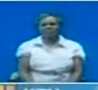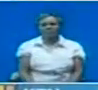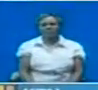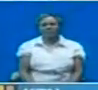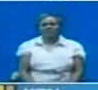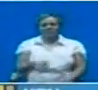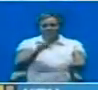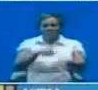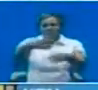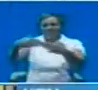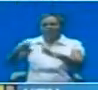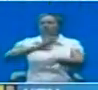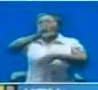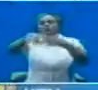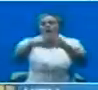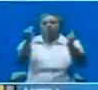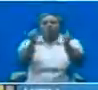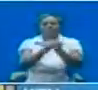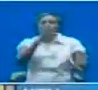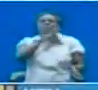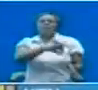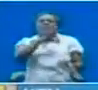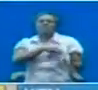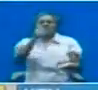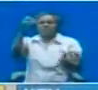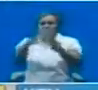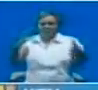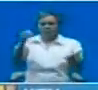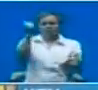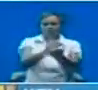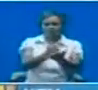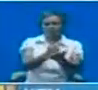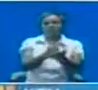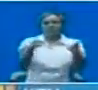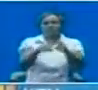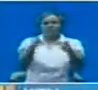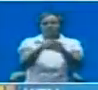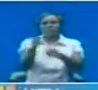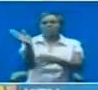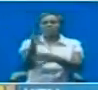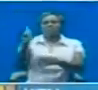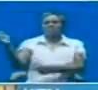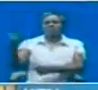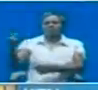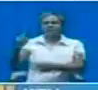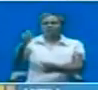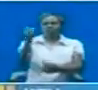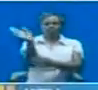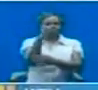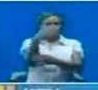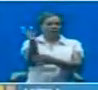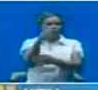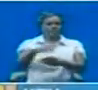as he left with all that comes with a big office, complete with outriders and the presidential standard on his limousine.